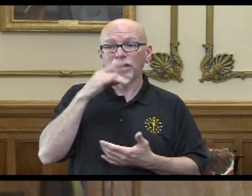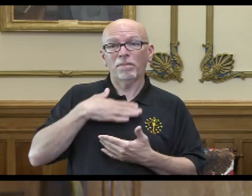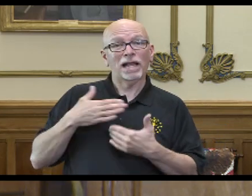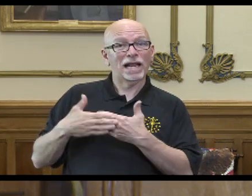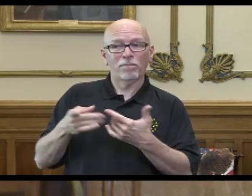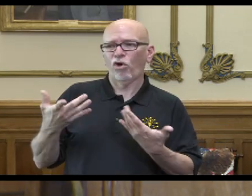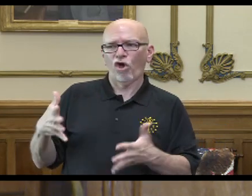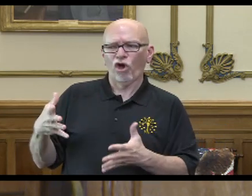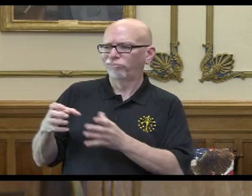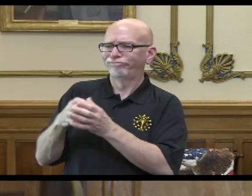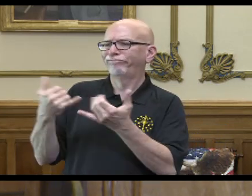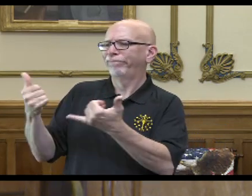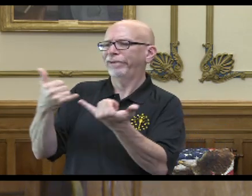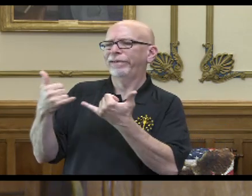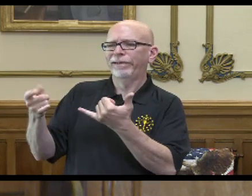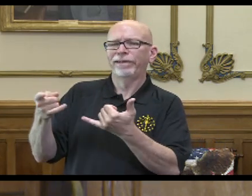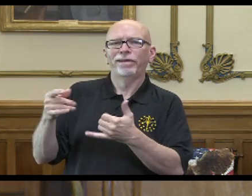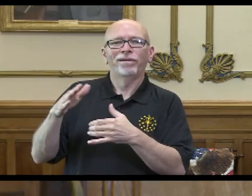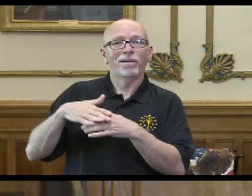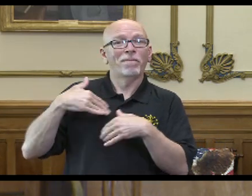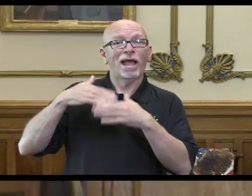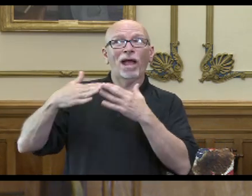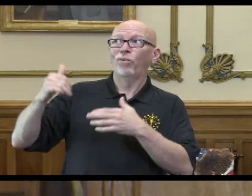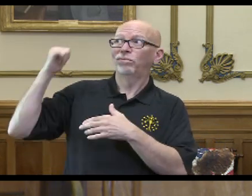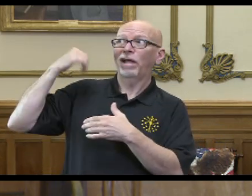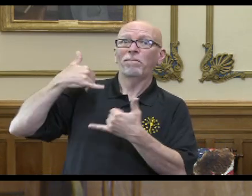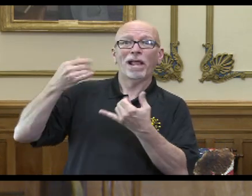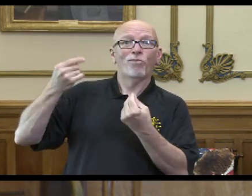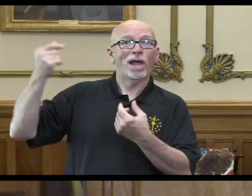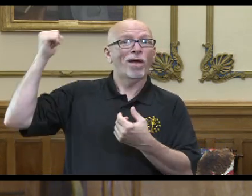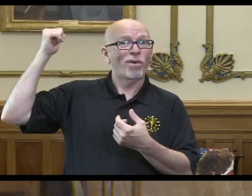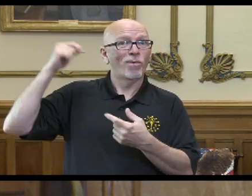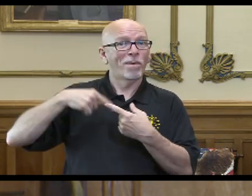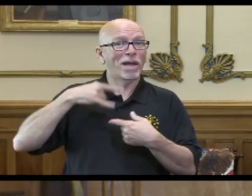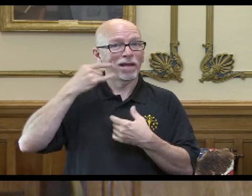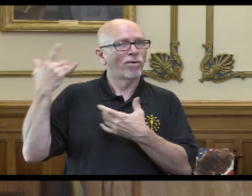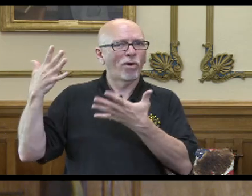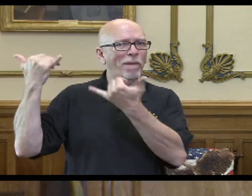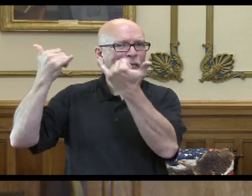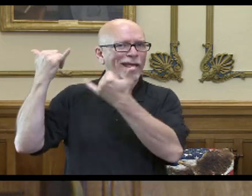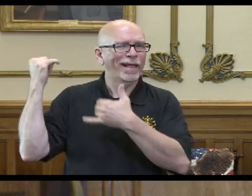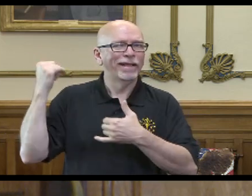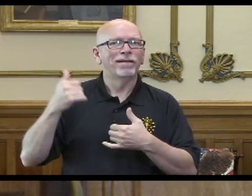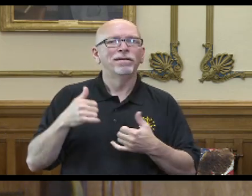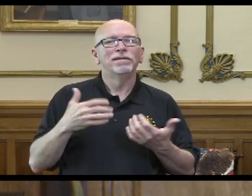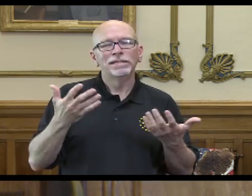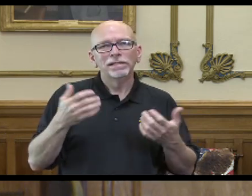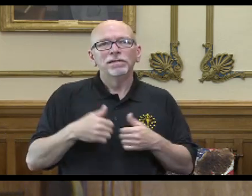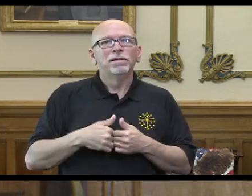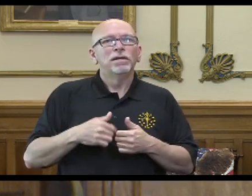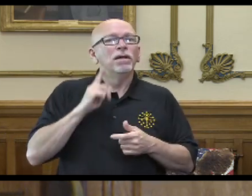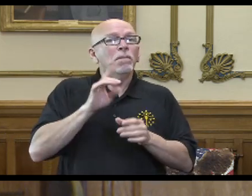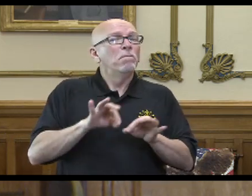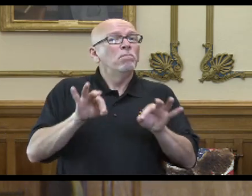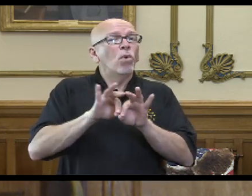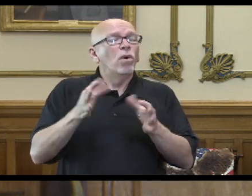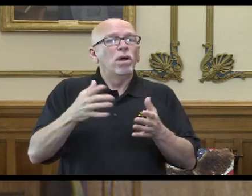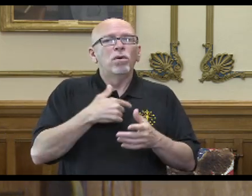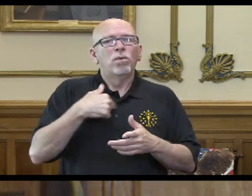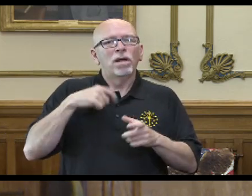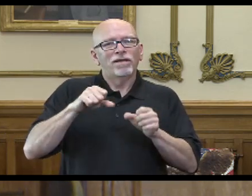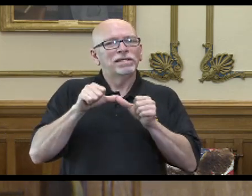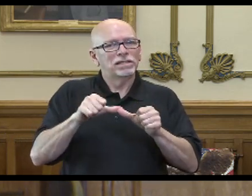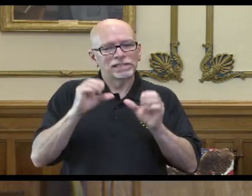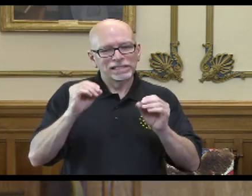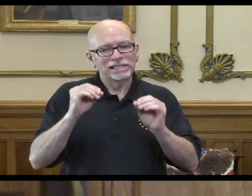already playing together on equipment behind my house that we had for our kids when they were young. And, you know, I think the most important thing is that we continue to educate